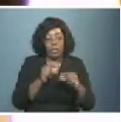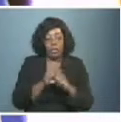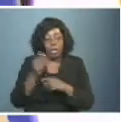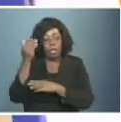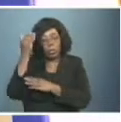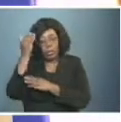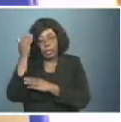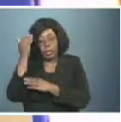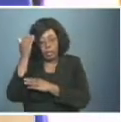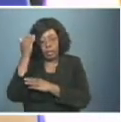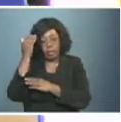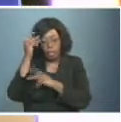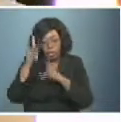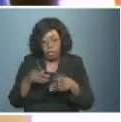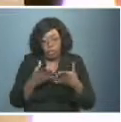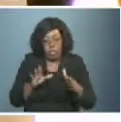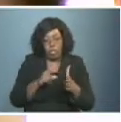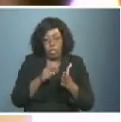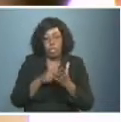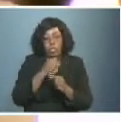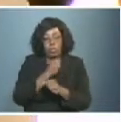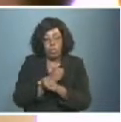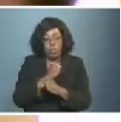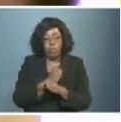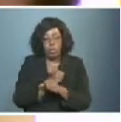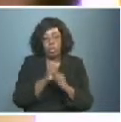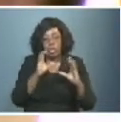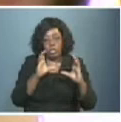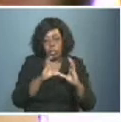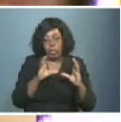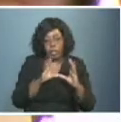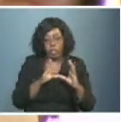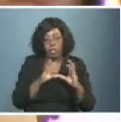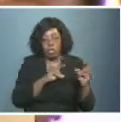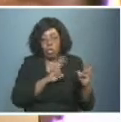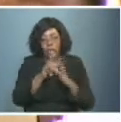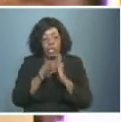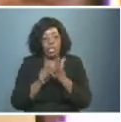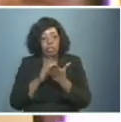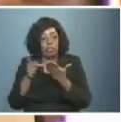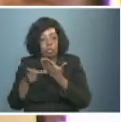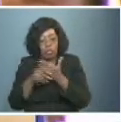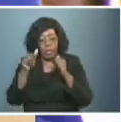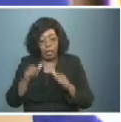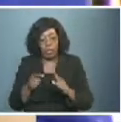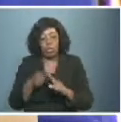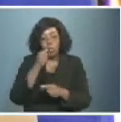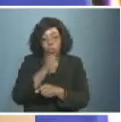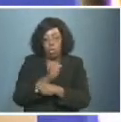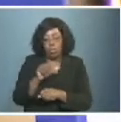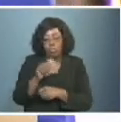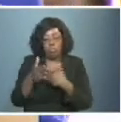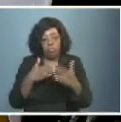recognized. Hence, persons completing this workforce certification readiness program will be able to work anywhere